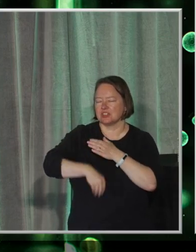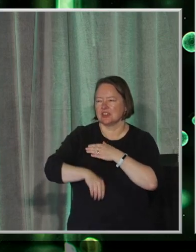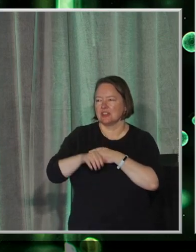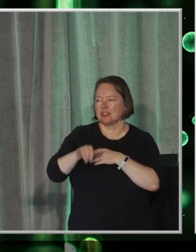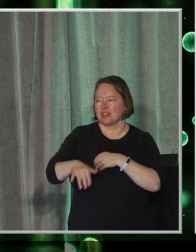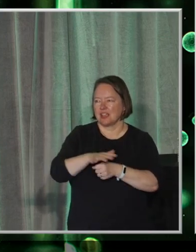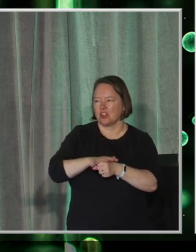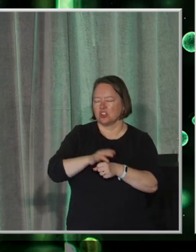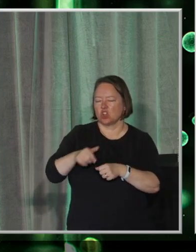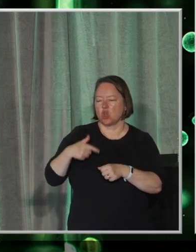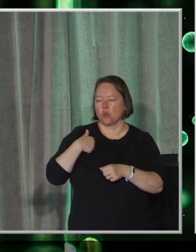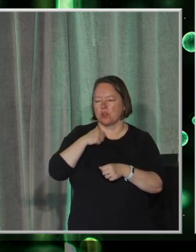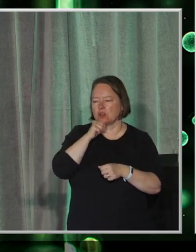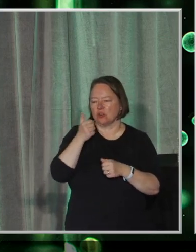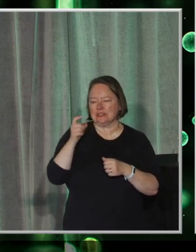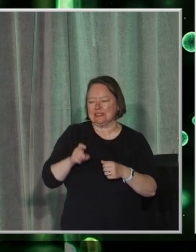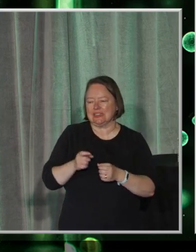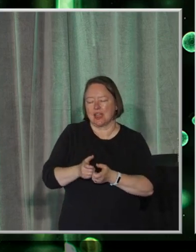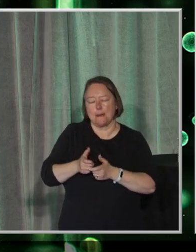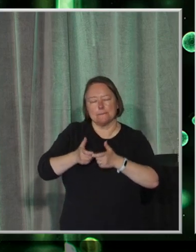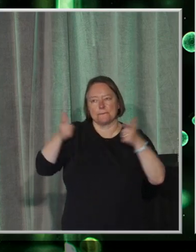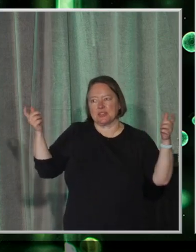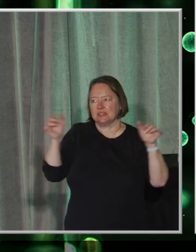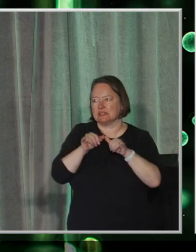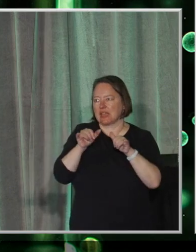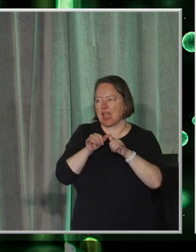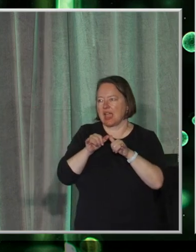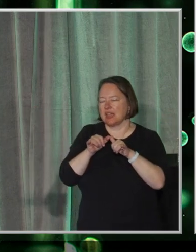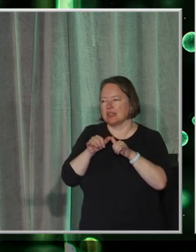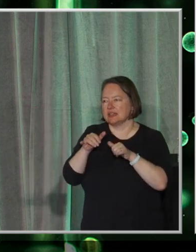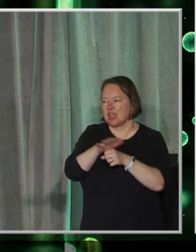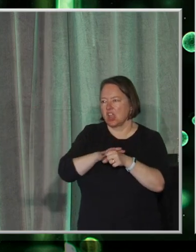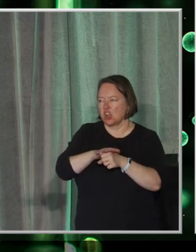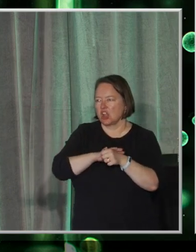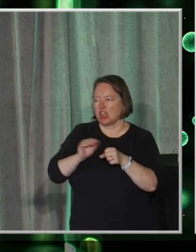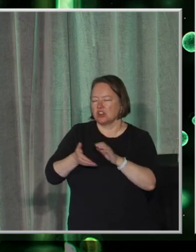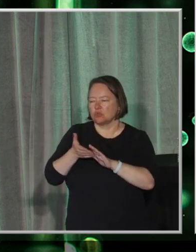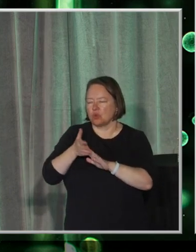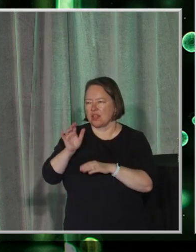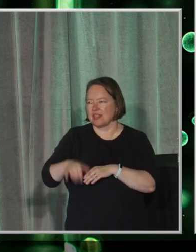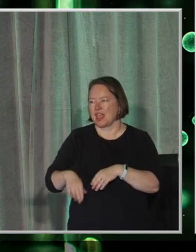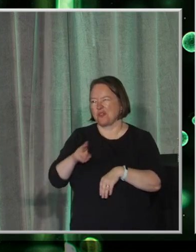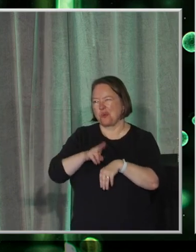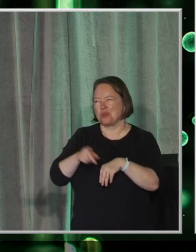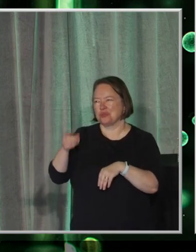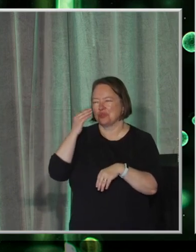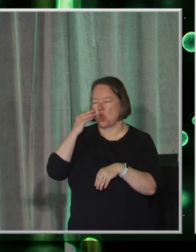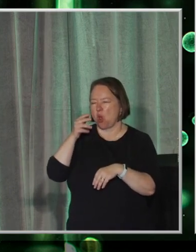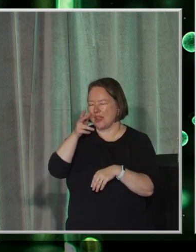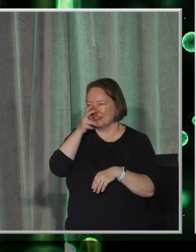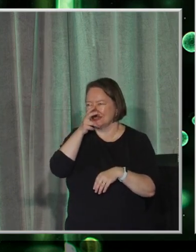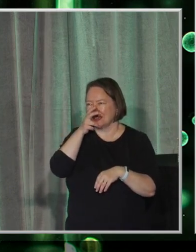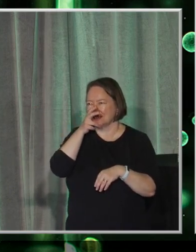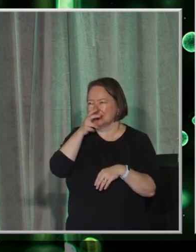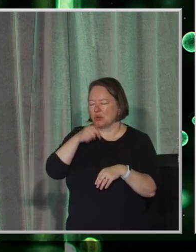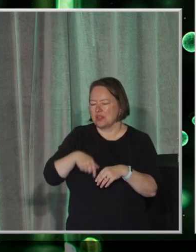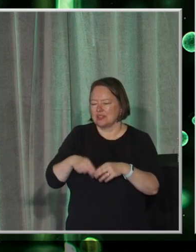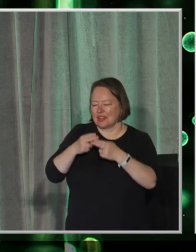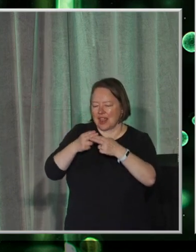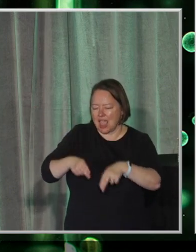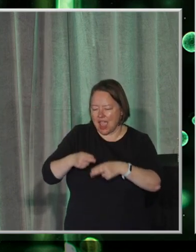So we do not need a very big area that for us to operate. Of course, as you know, insects, when they lay